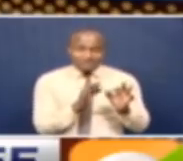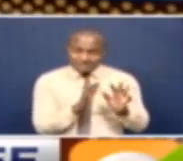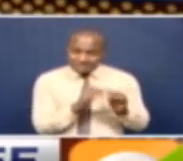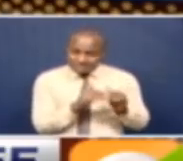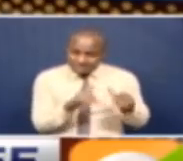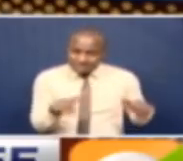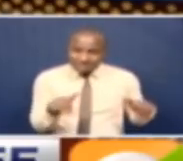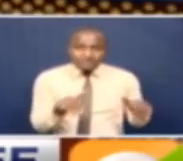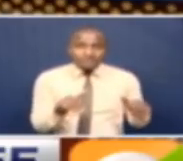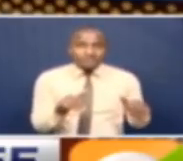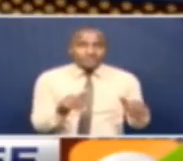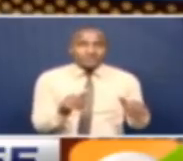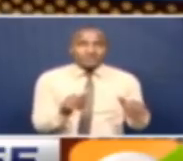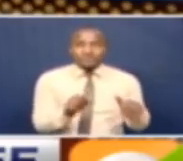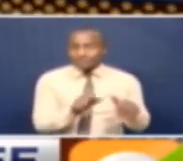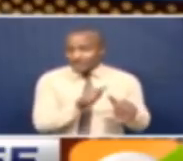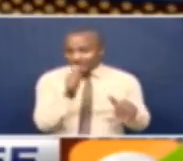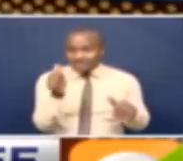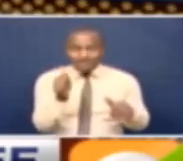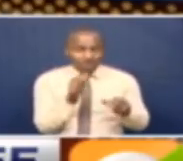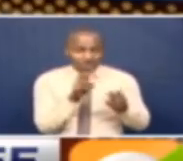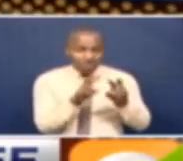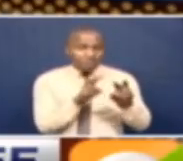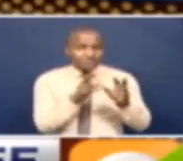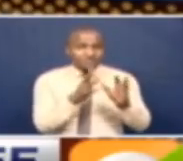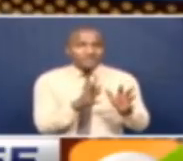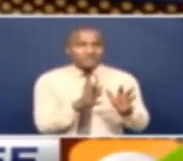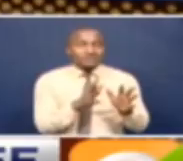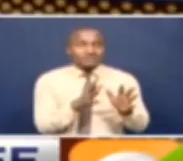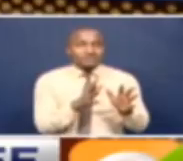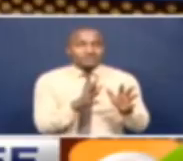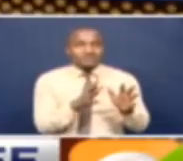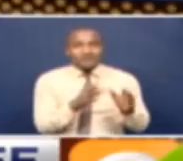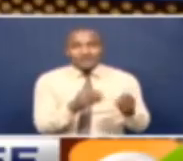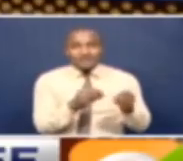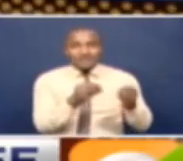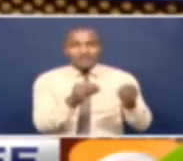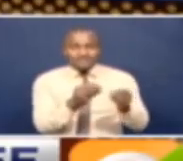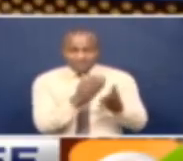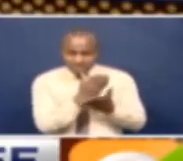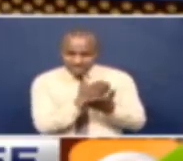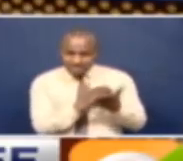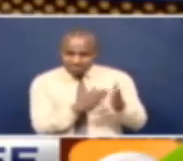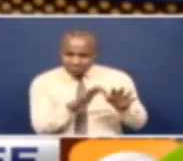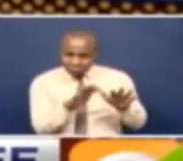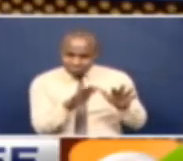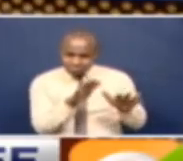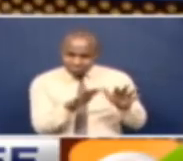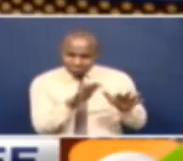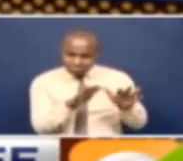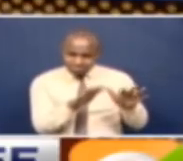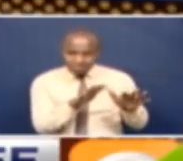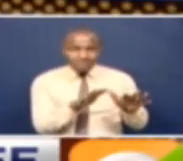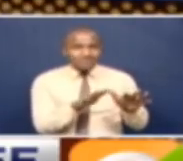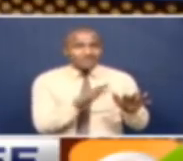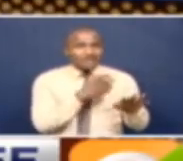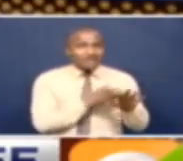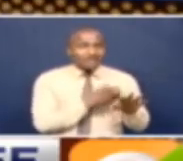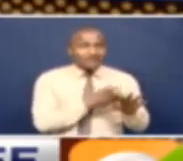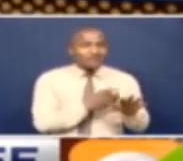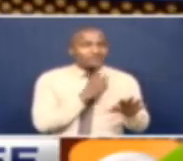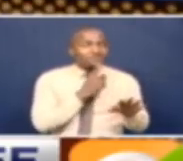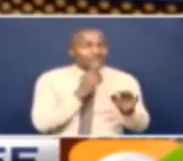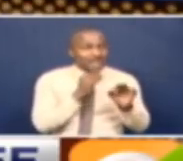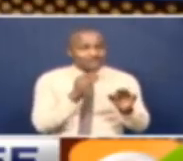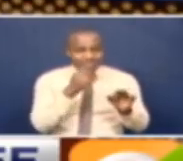all other local observers gave some middle ground. assessment that it was difficult to say whether the elections were free